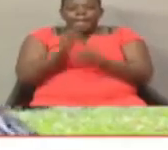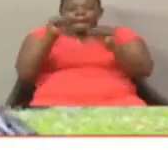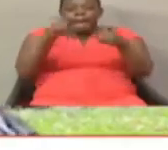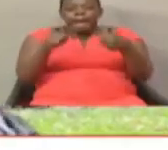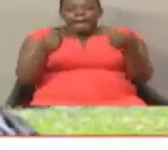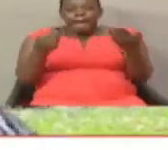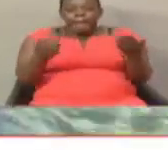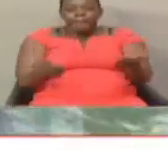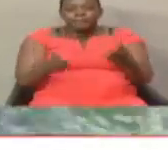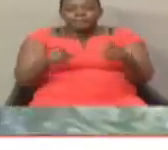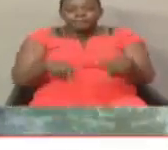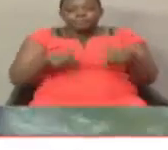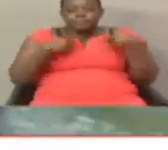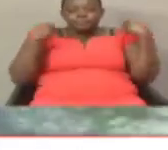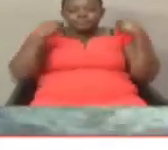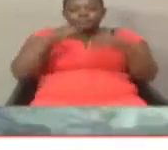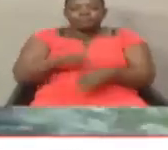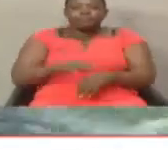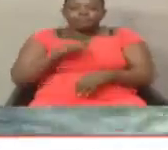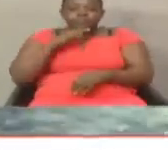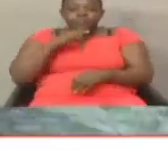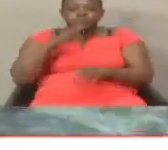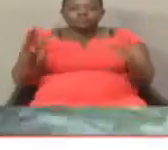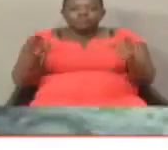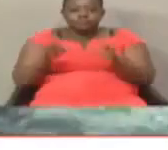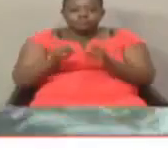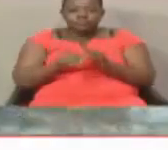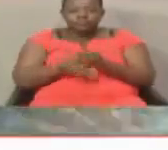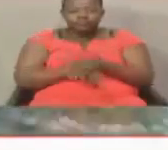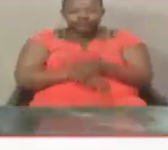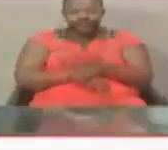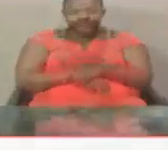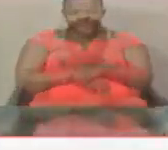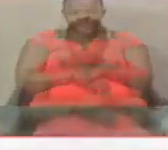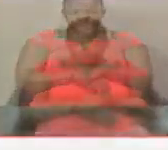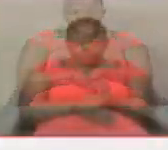ng'alina life jacket. Godfrey Sempija yakusakidde Green Club Kedde TV.